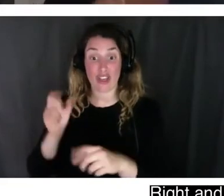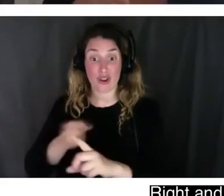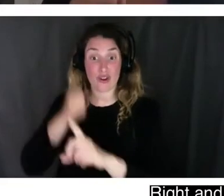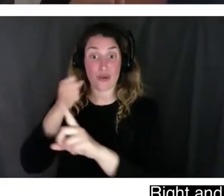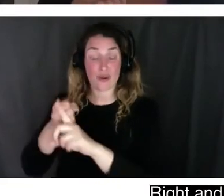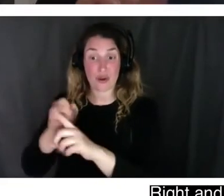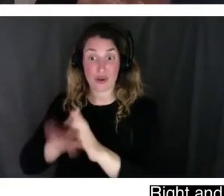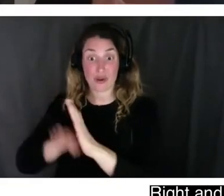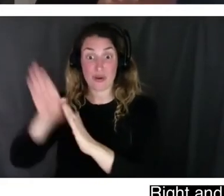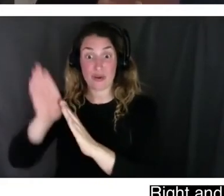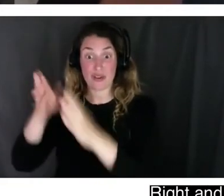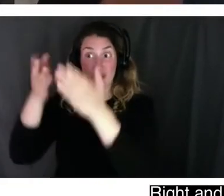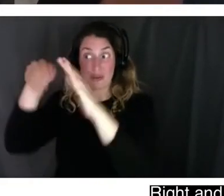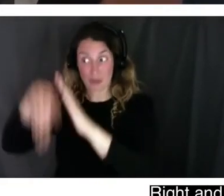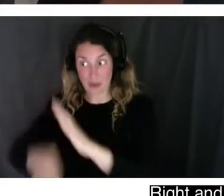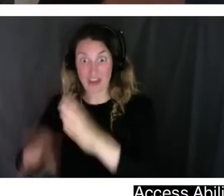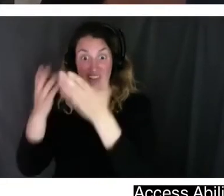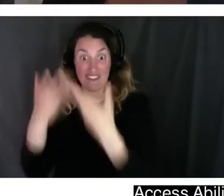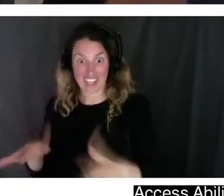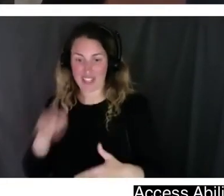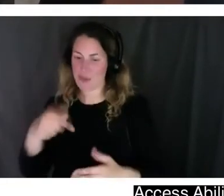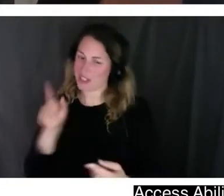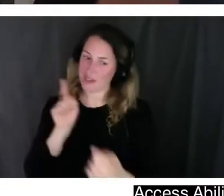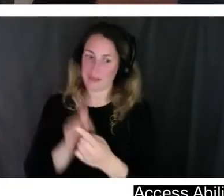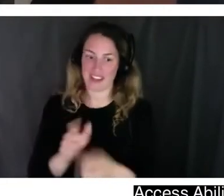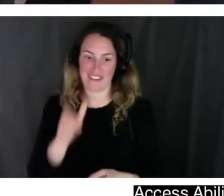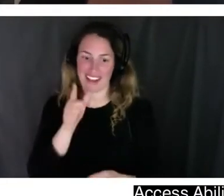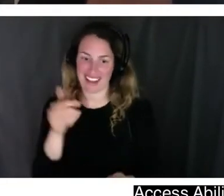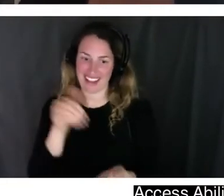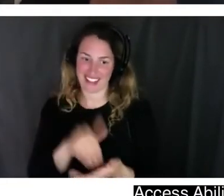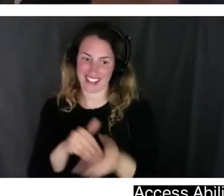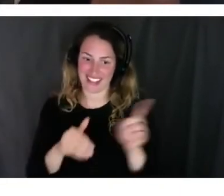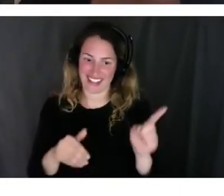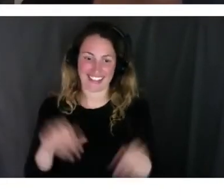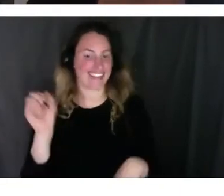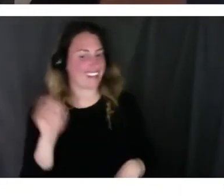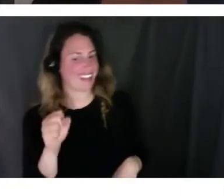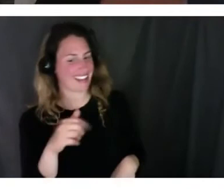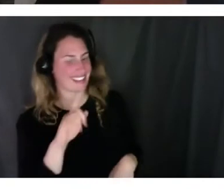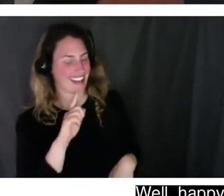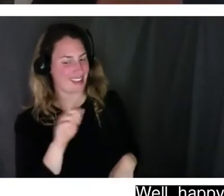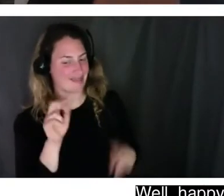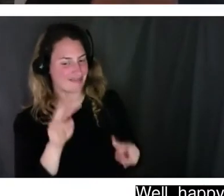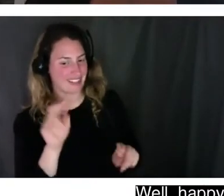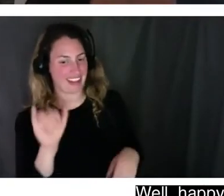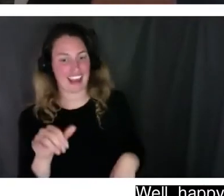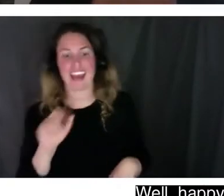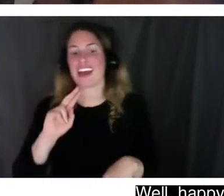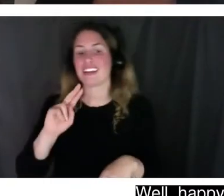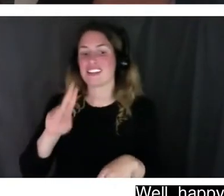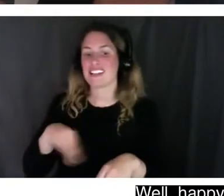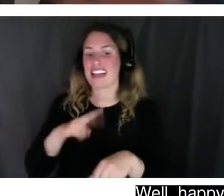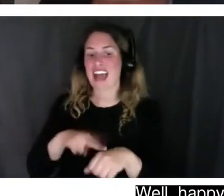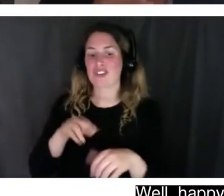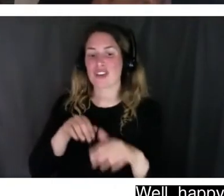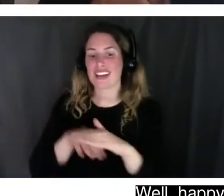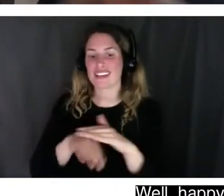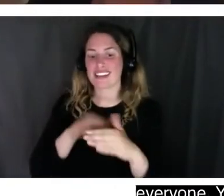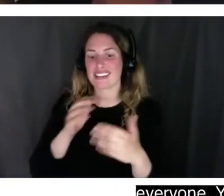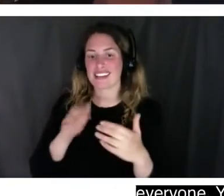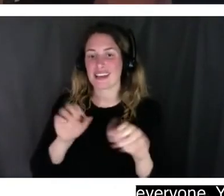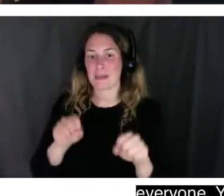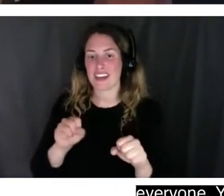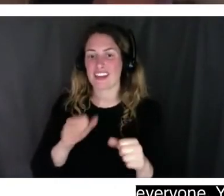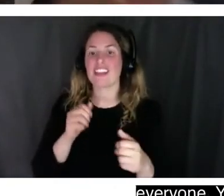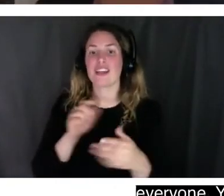great. Right. And I thank you so much. National Accessibility Week needs more people just like you, both happy National Accessibility Week